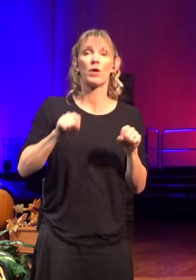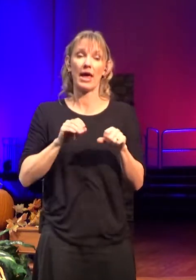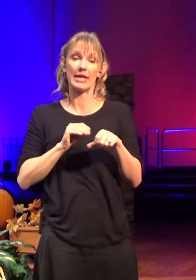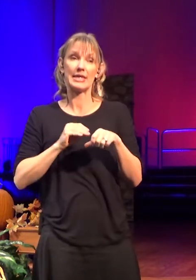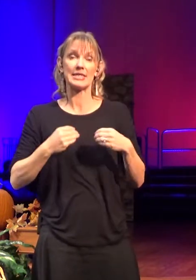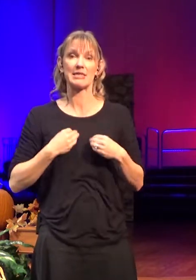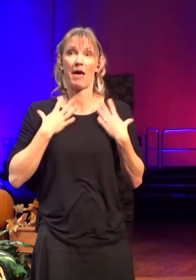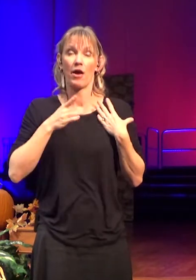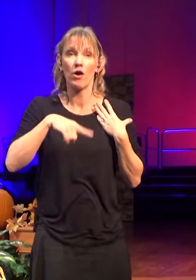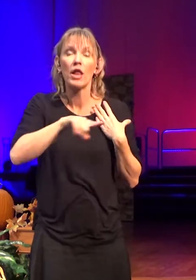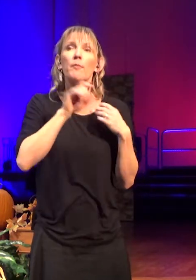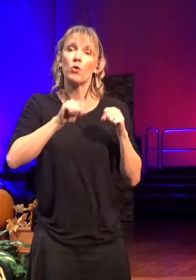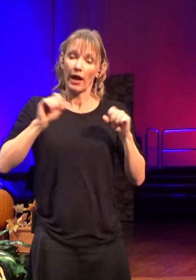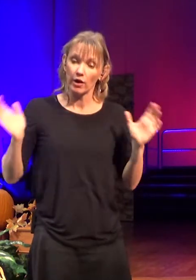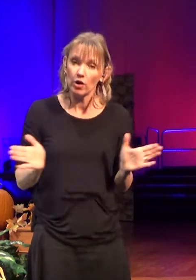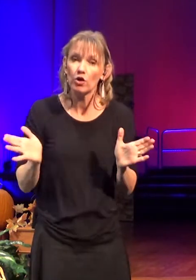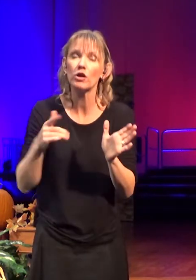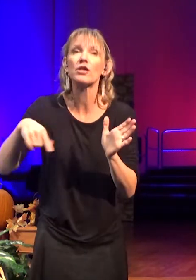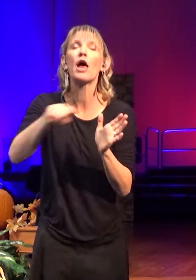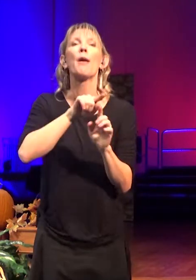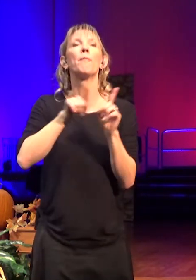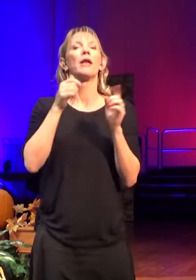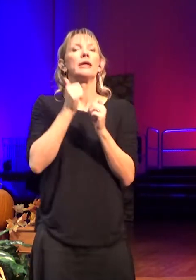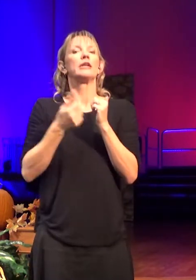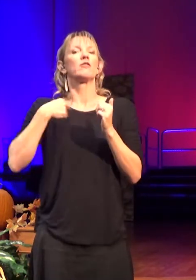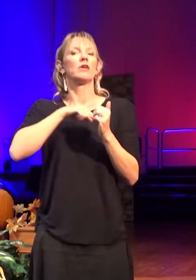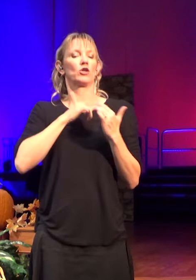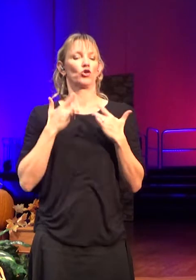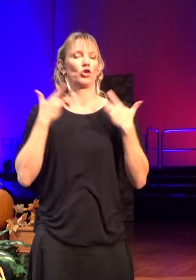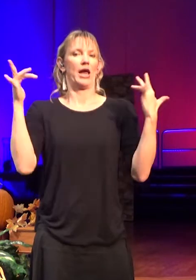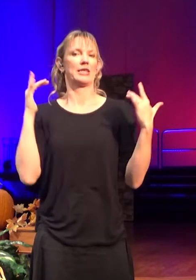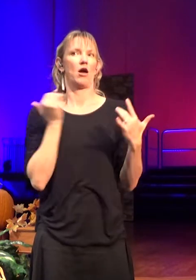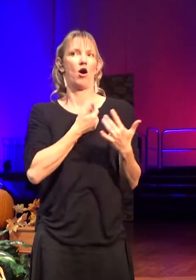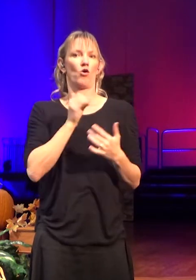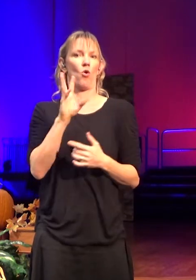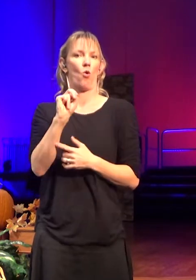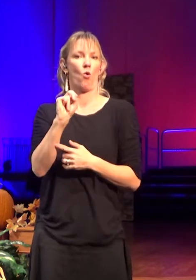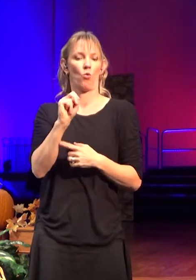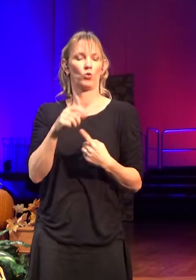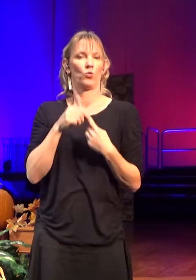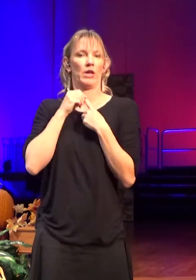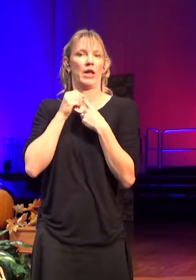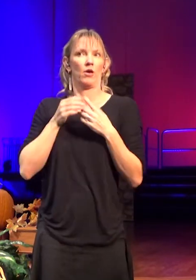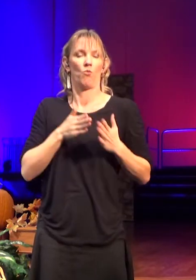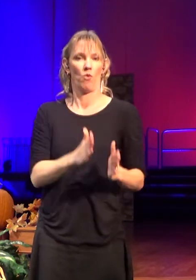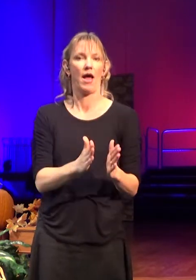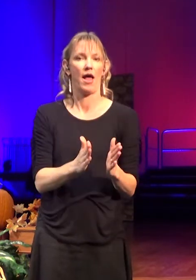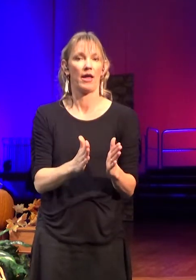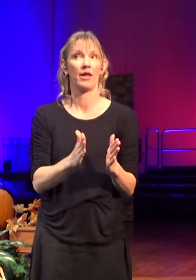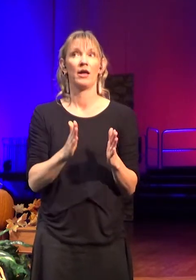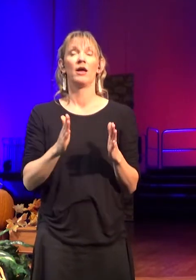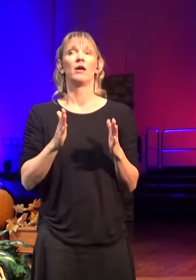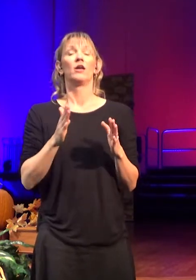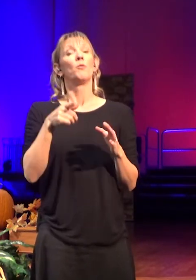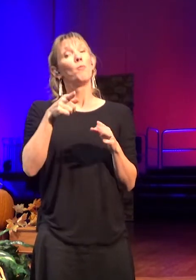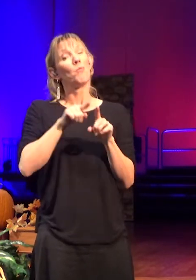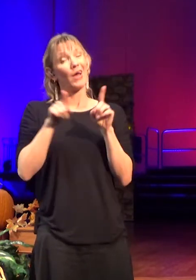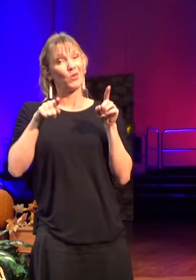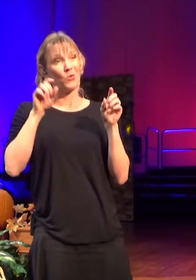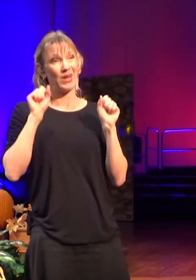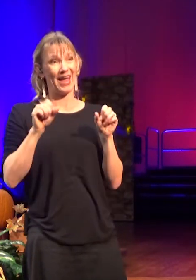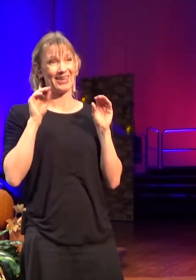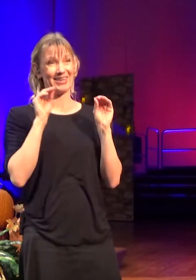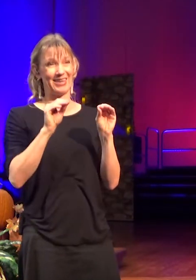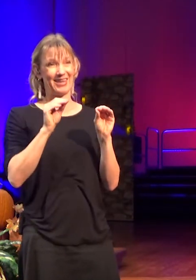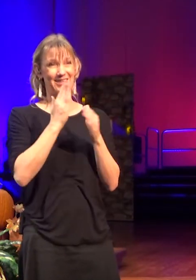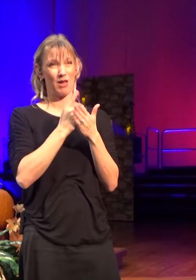You can inspire them. You can encourage them, but we all shine organically. But you know what you can teach someone?